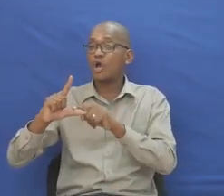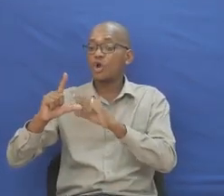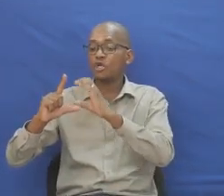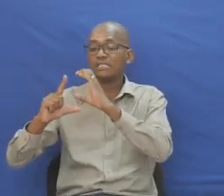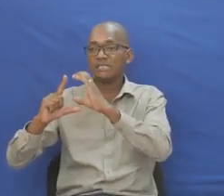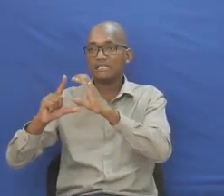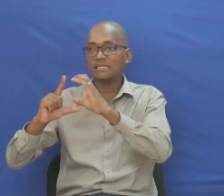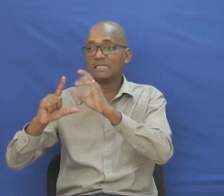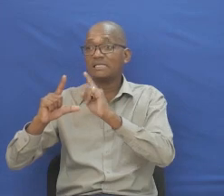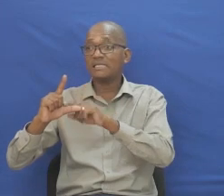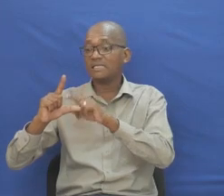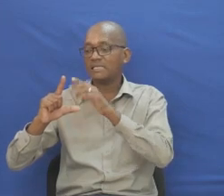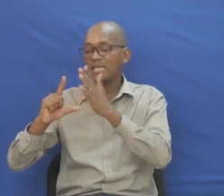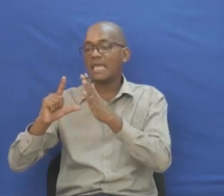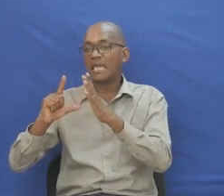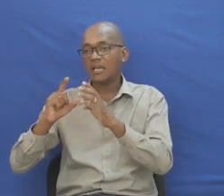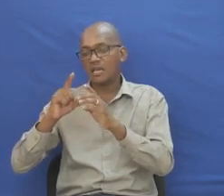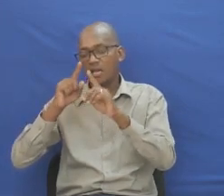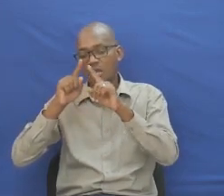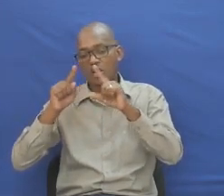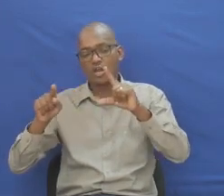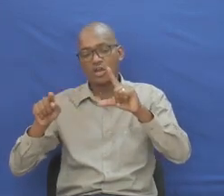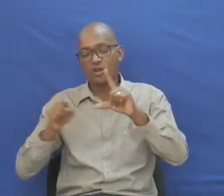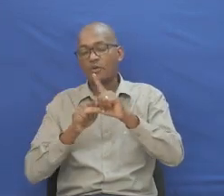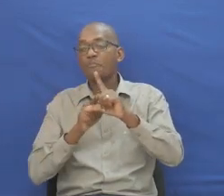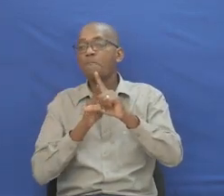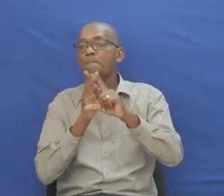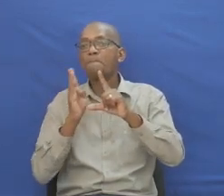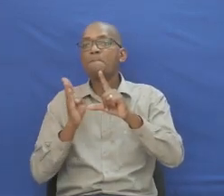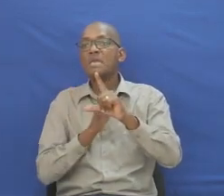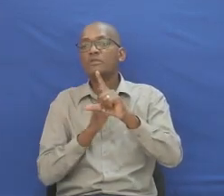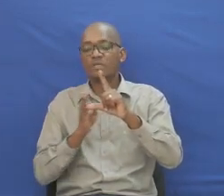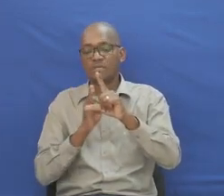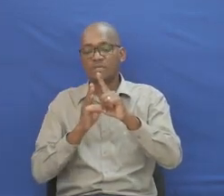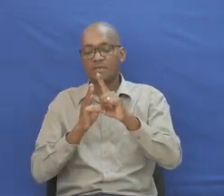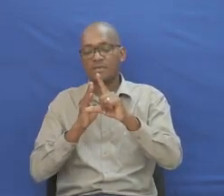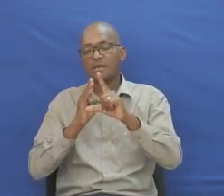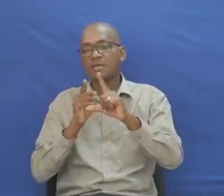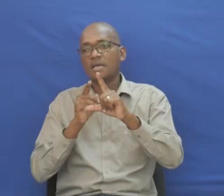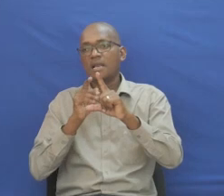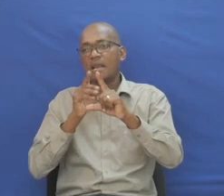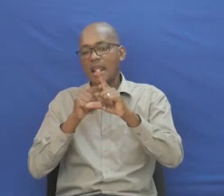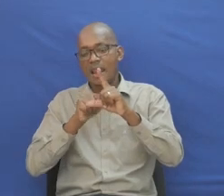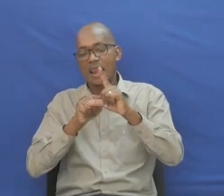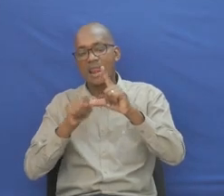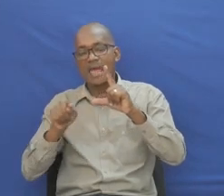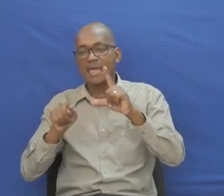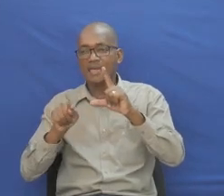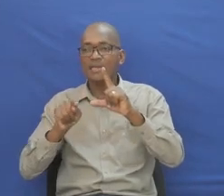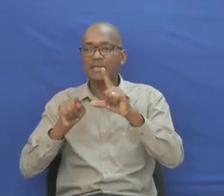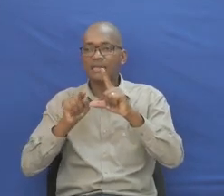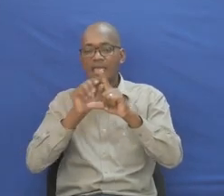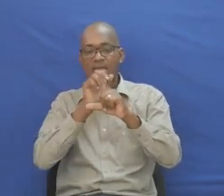between line AC and line BC. So, in order to get the area of